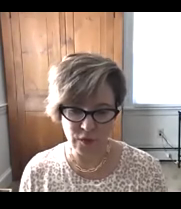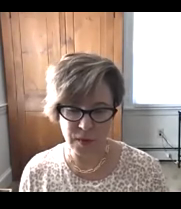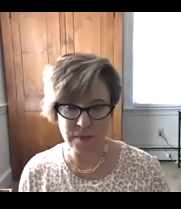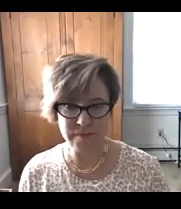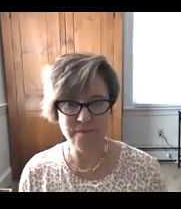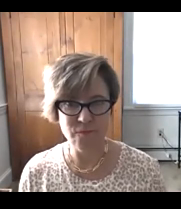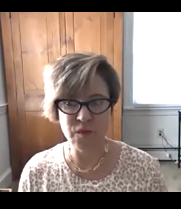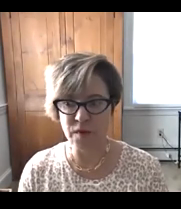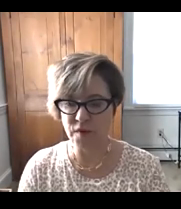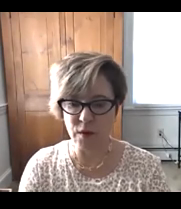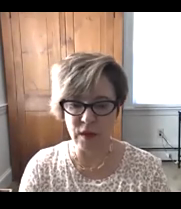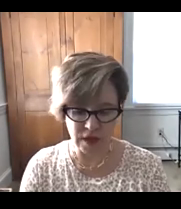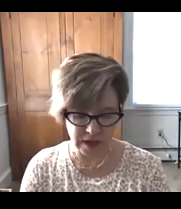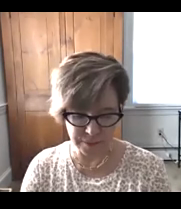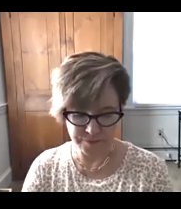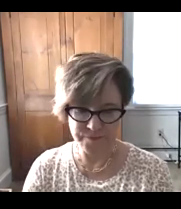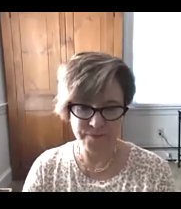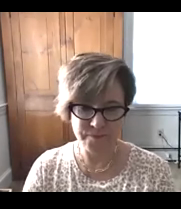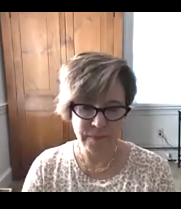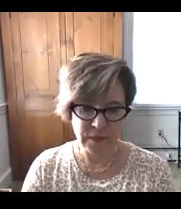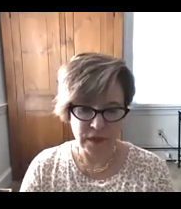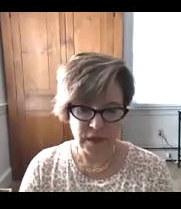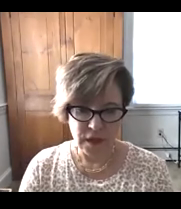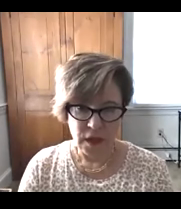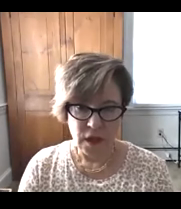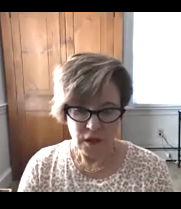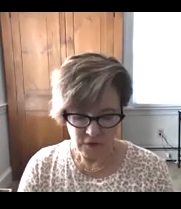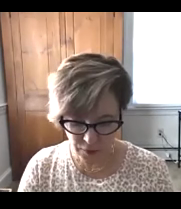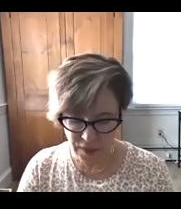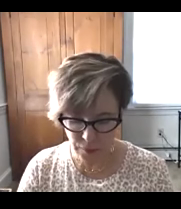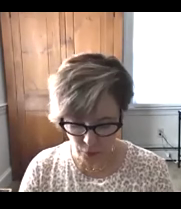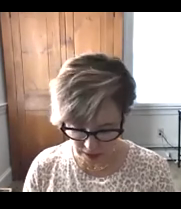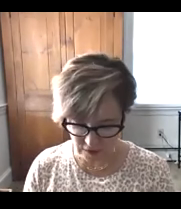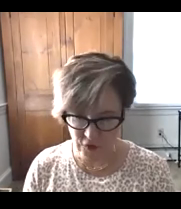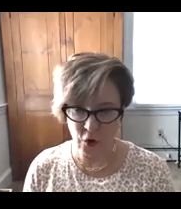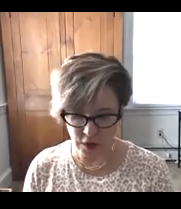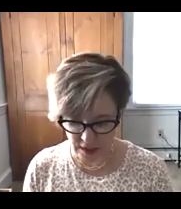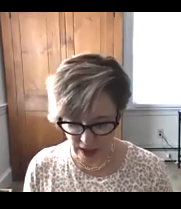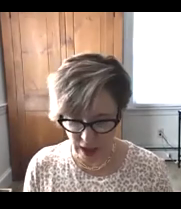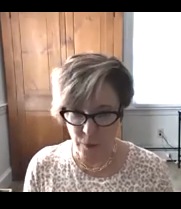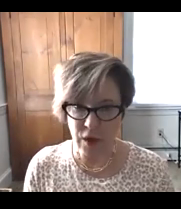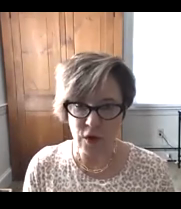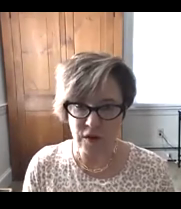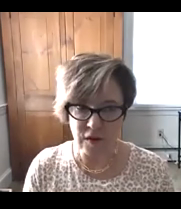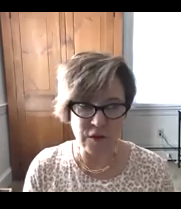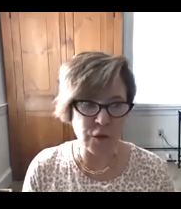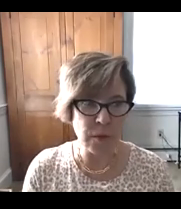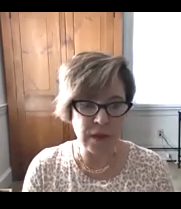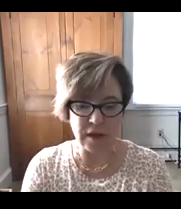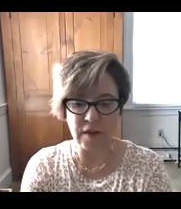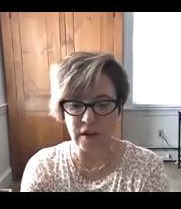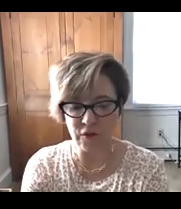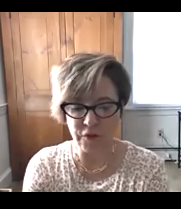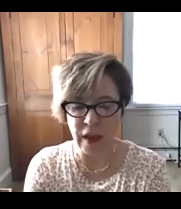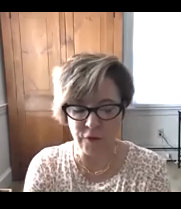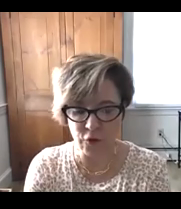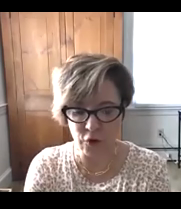weather. We've been very lucky. So I think I'm going to get started now because it's a few